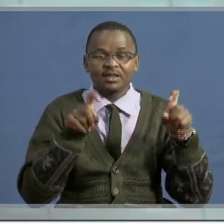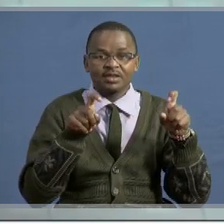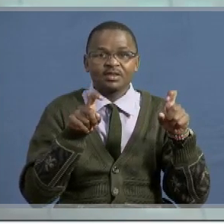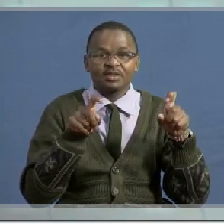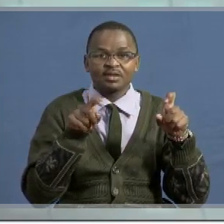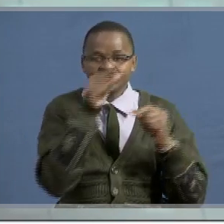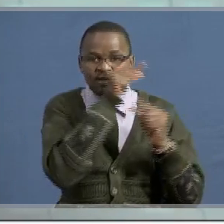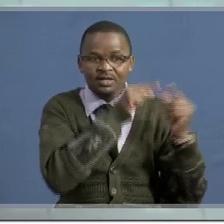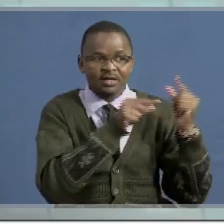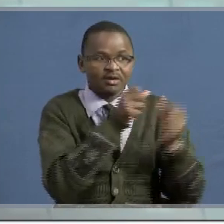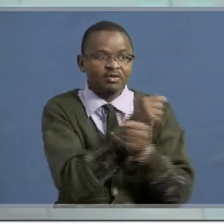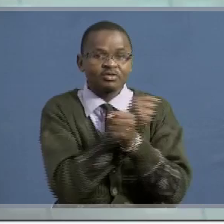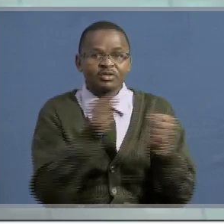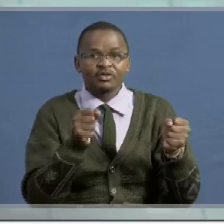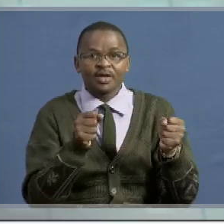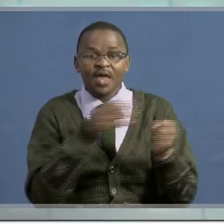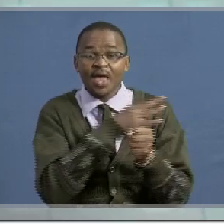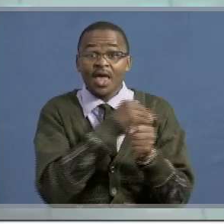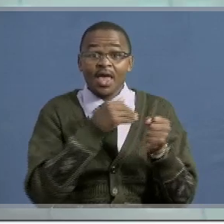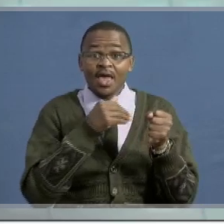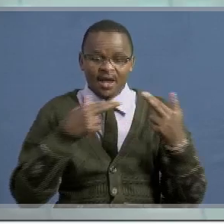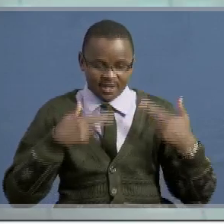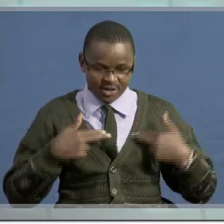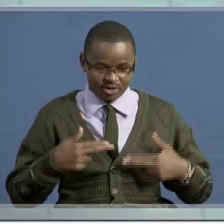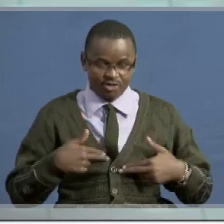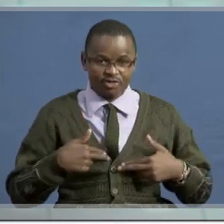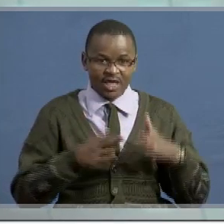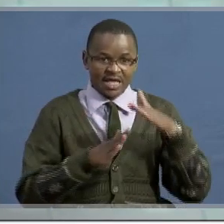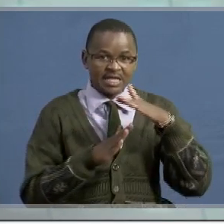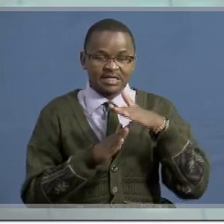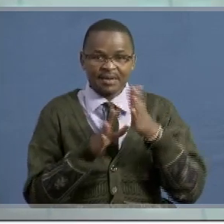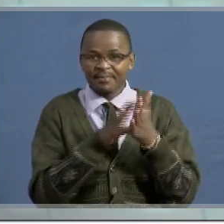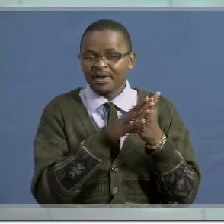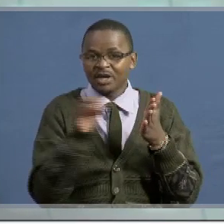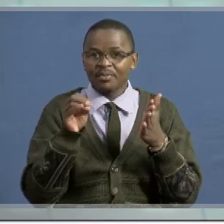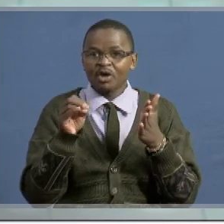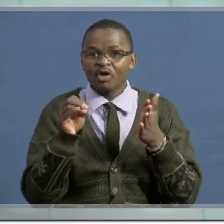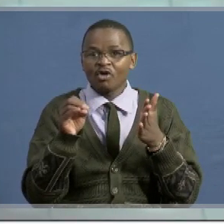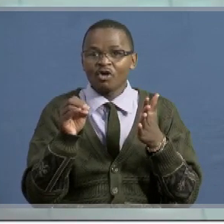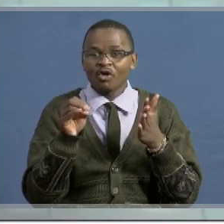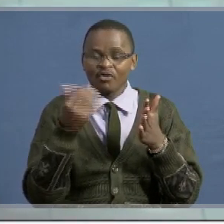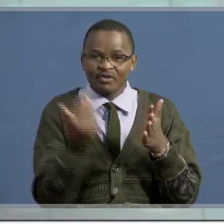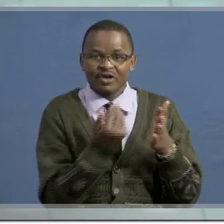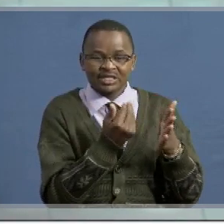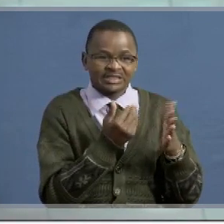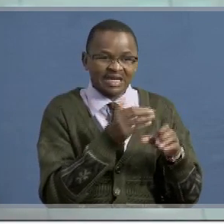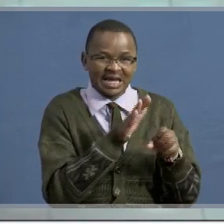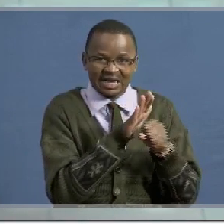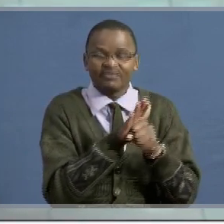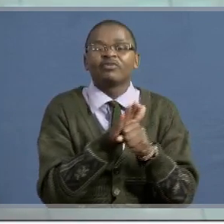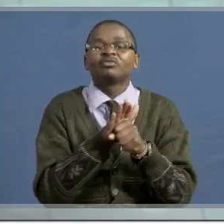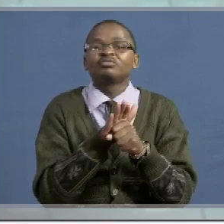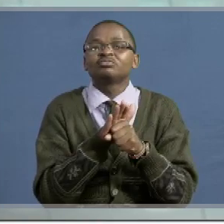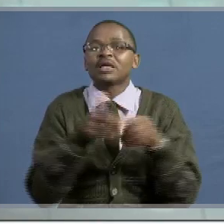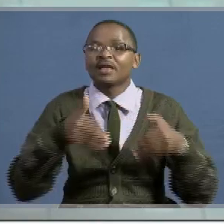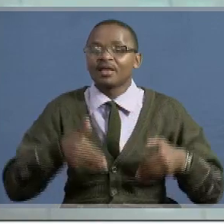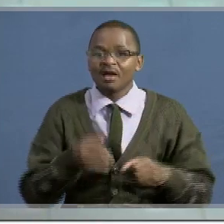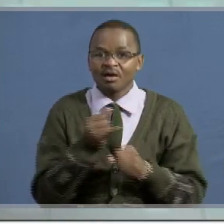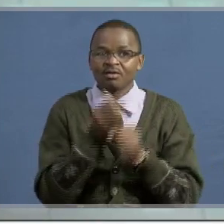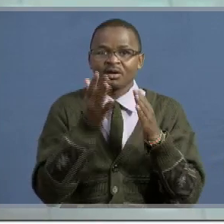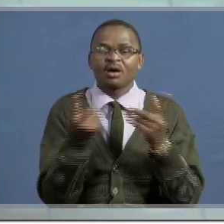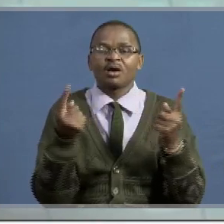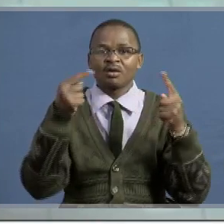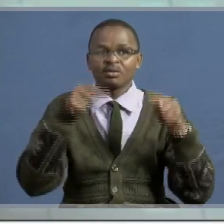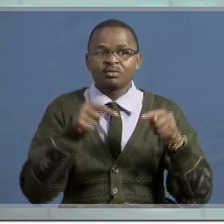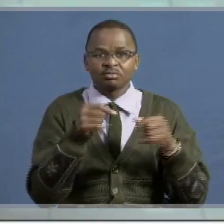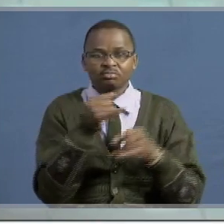Generation Safe and Healthy, and sub-theme Elimination of Child Labor and Protection of Young Workers. This comes even as